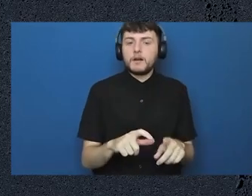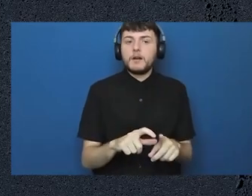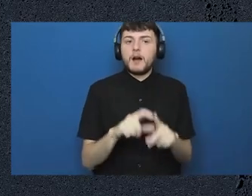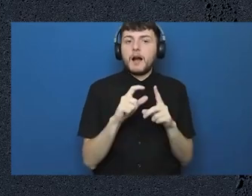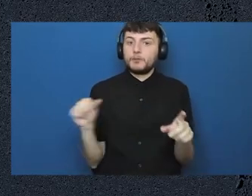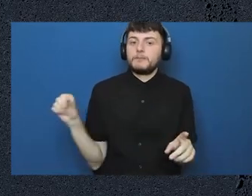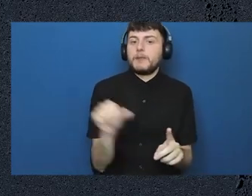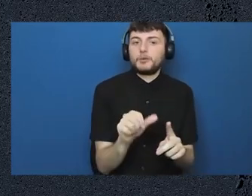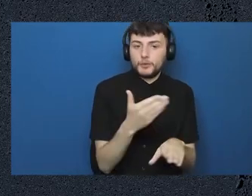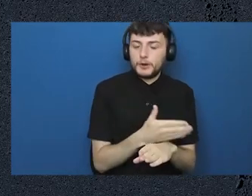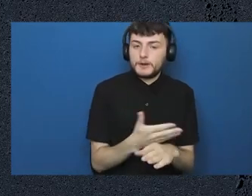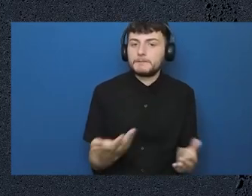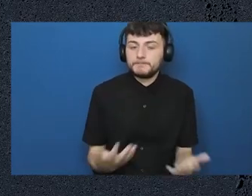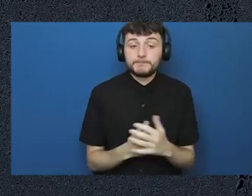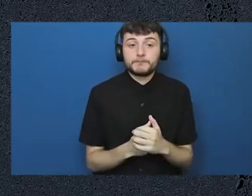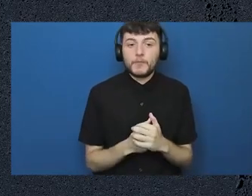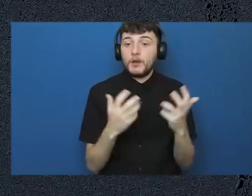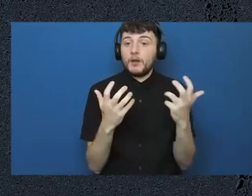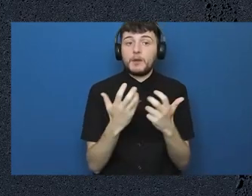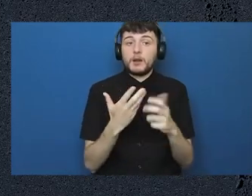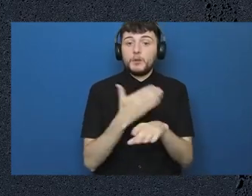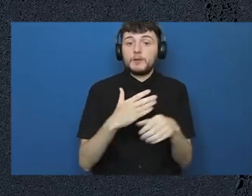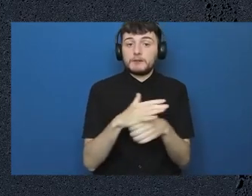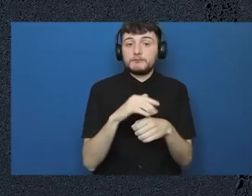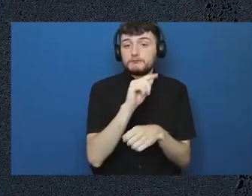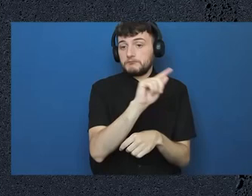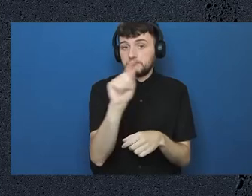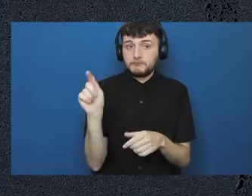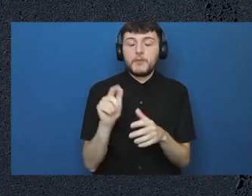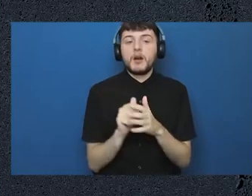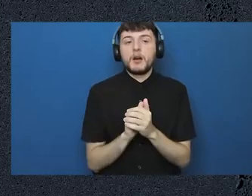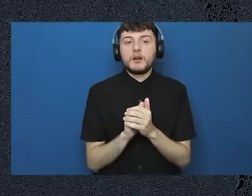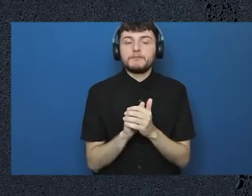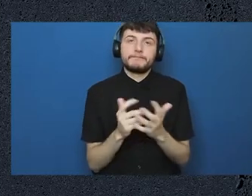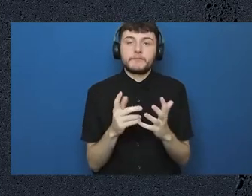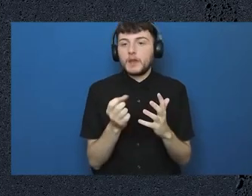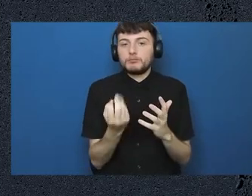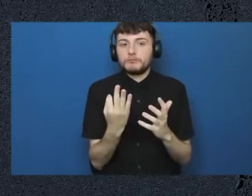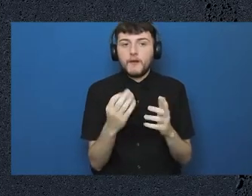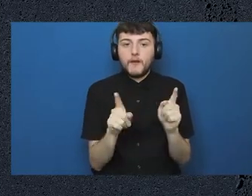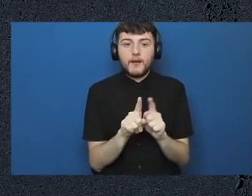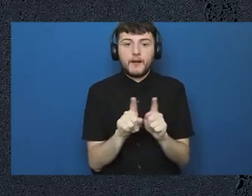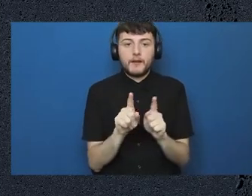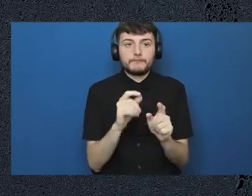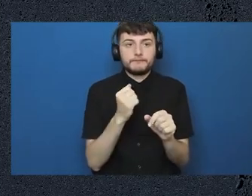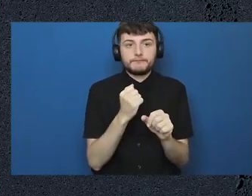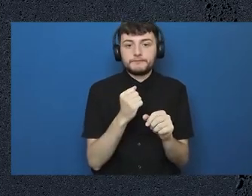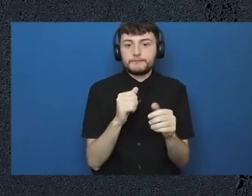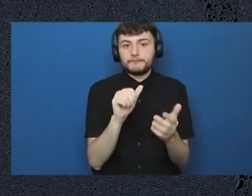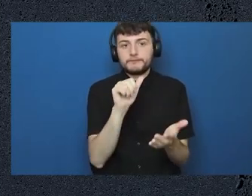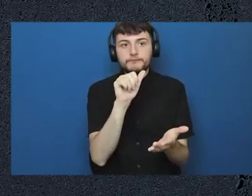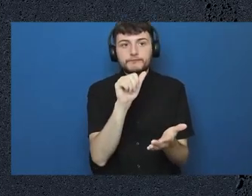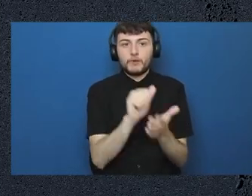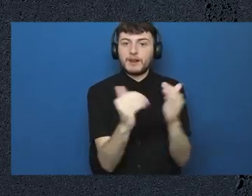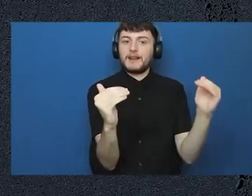of workplaces don't have, you know, gender kind of parental leave, equal parental